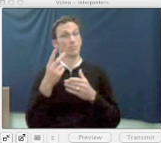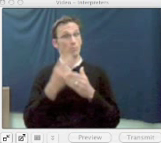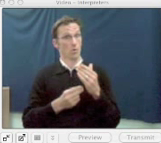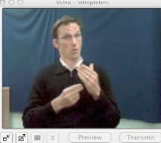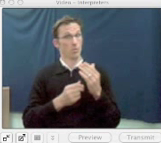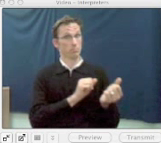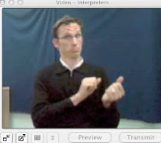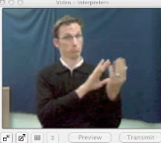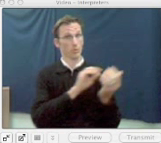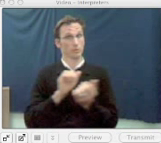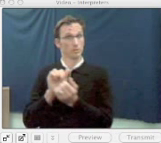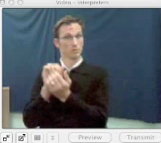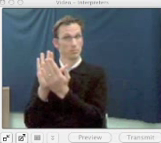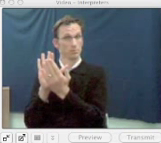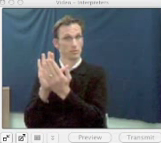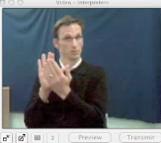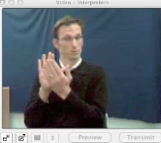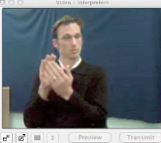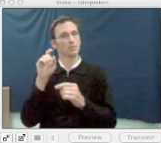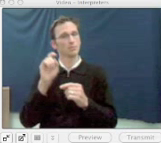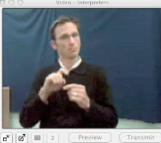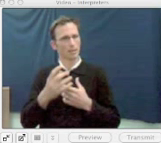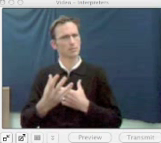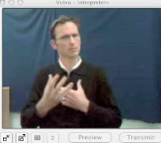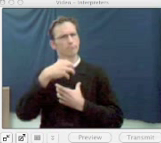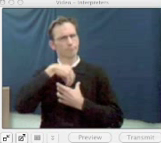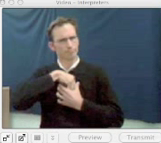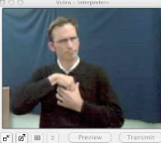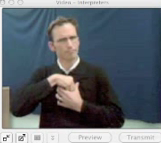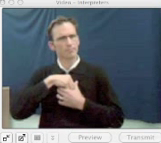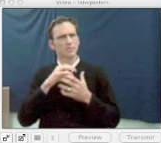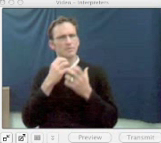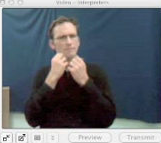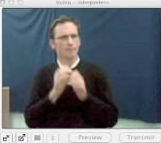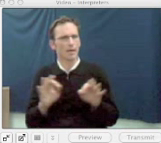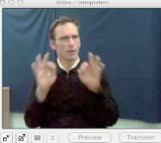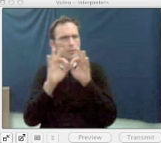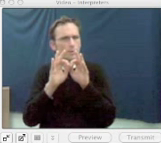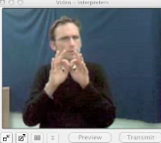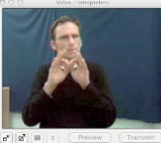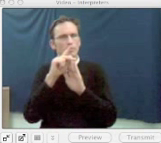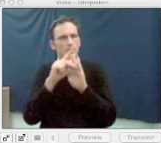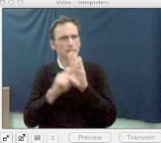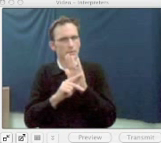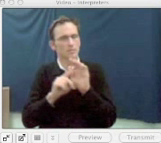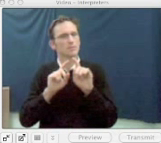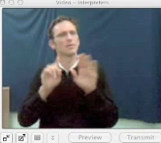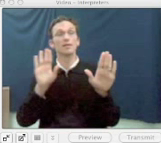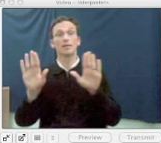consider and embrace values and principles. They just do it very differently.